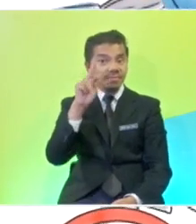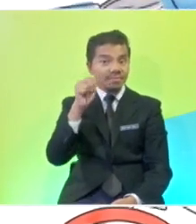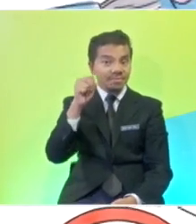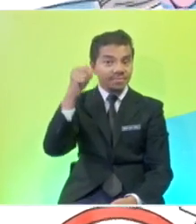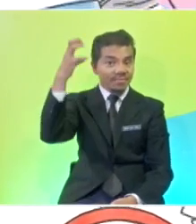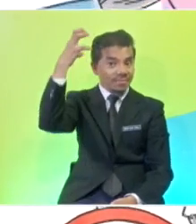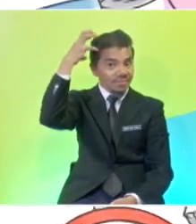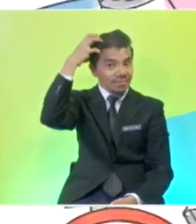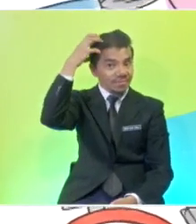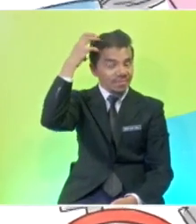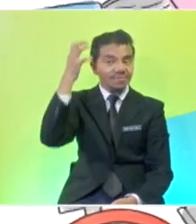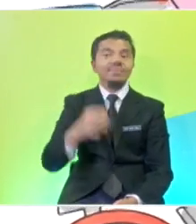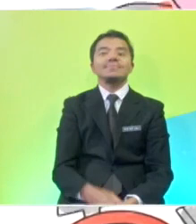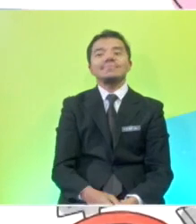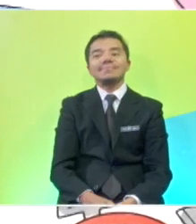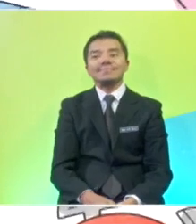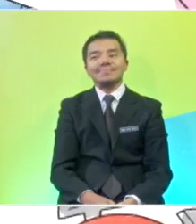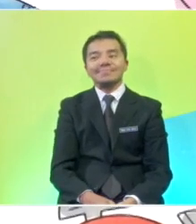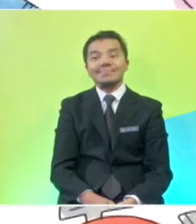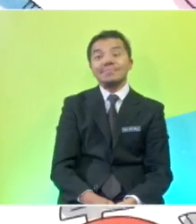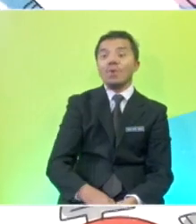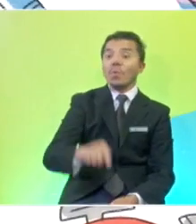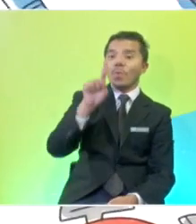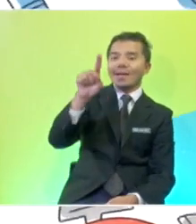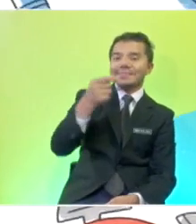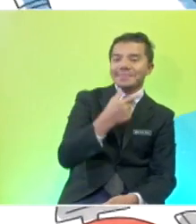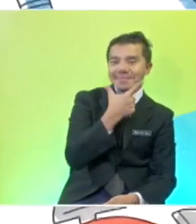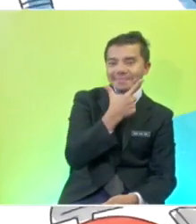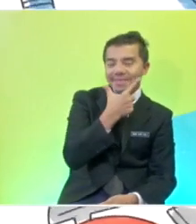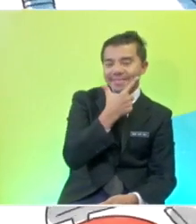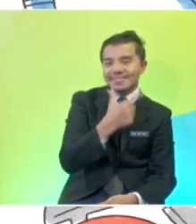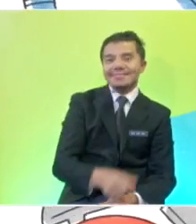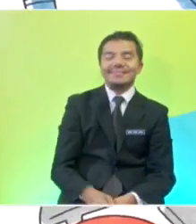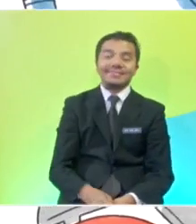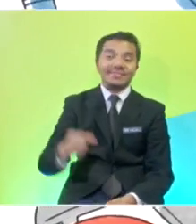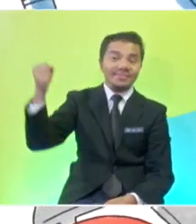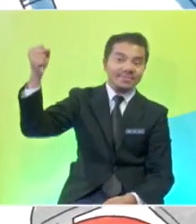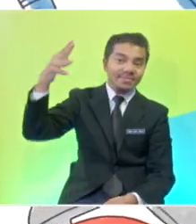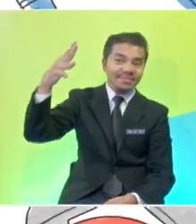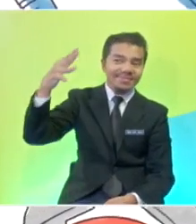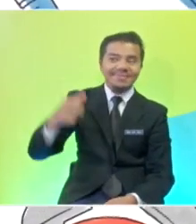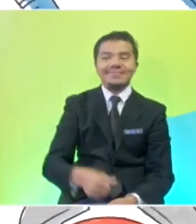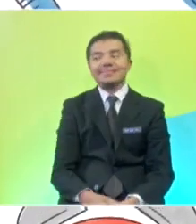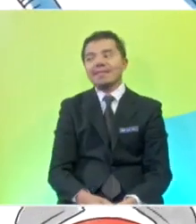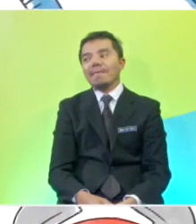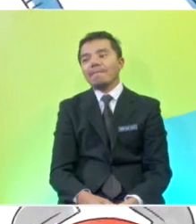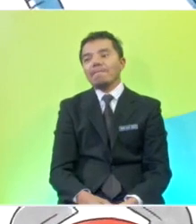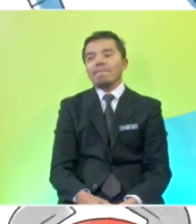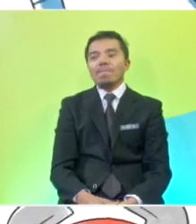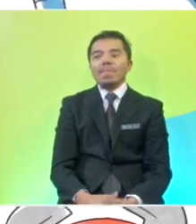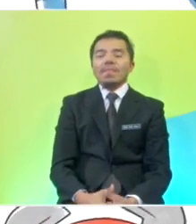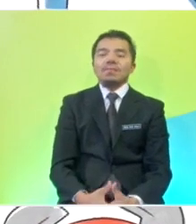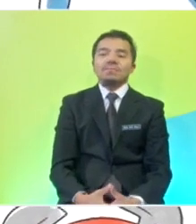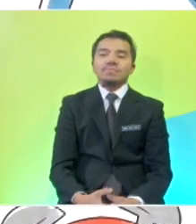think we can give one smiley for him. Oh, okay. So that is the correct it's answer. a reward. Yeah, it's a great Okay. correct answer. And we